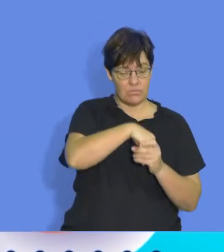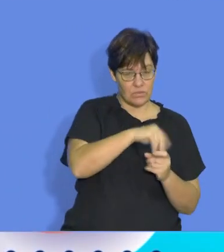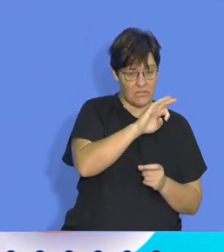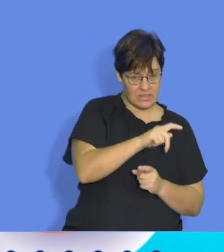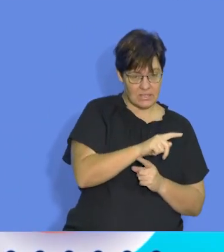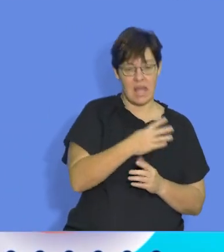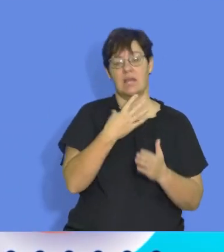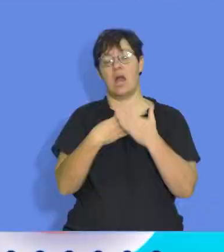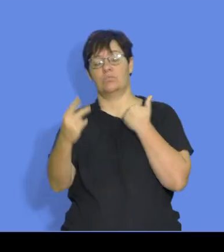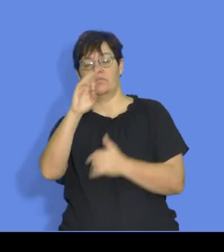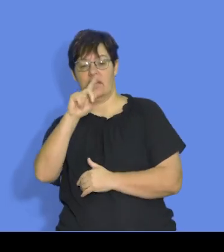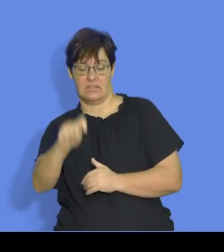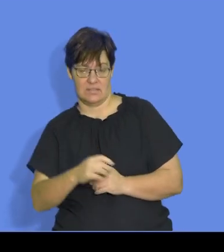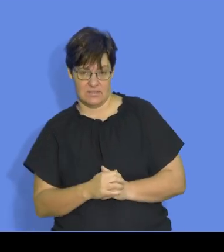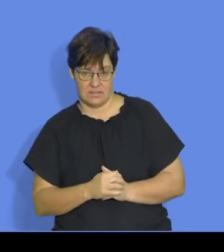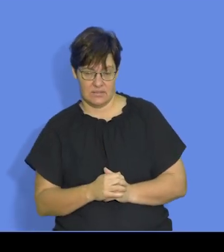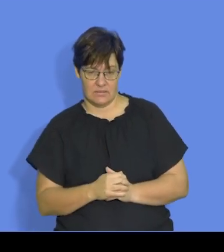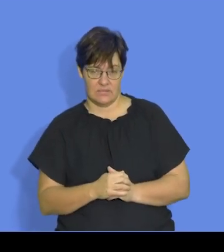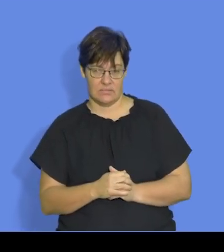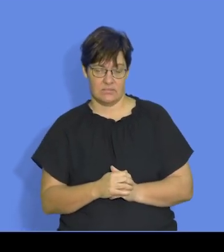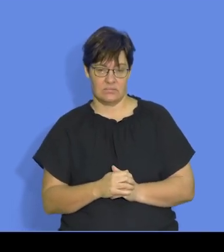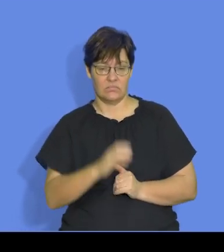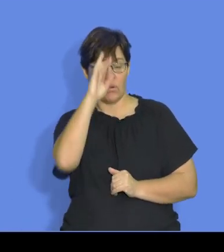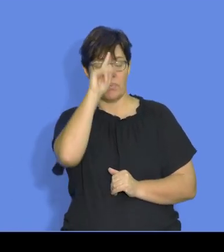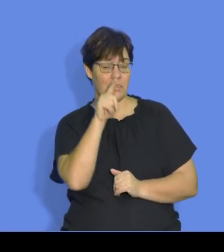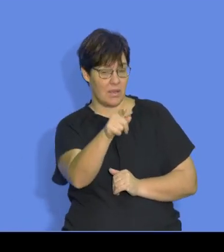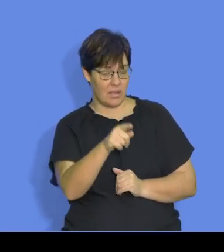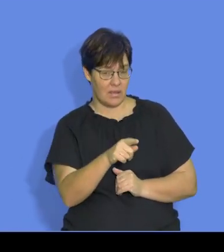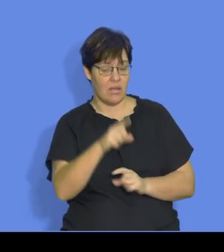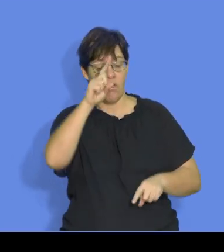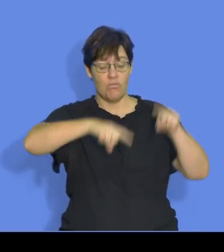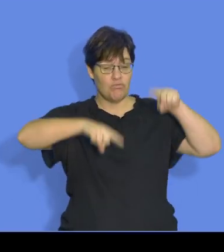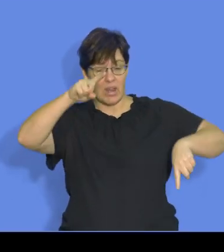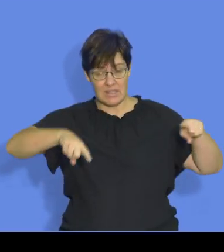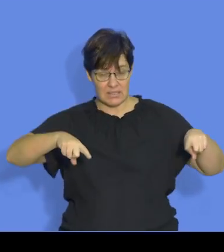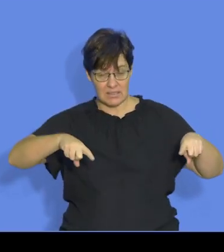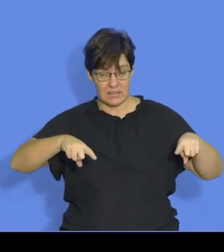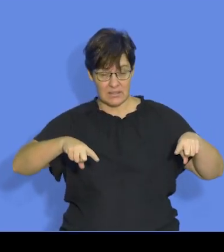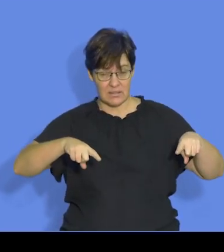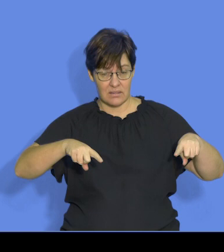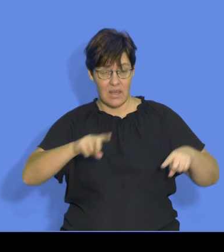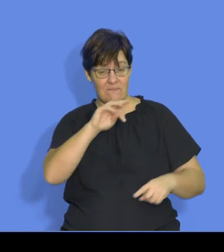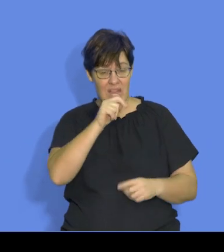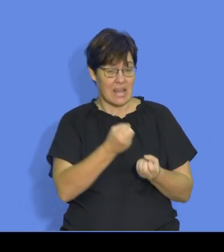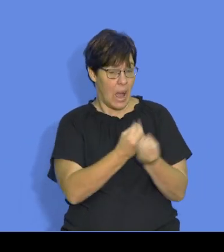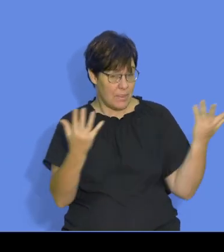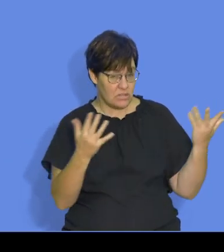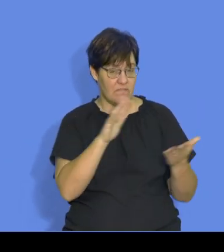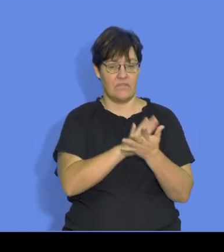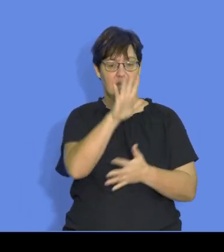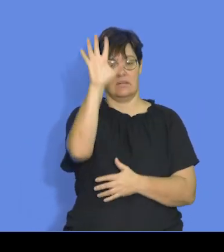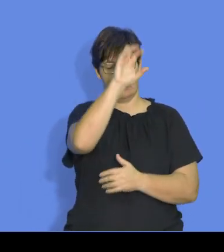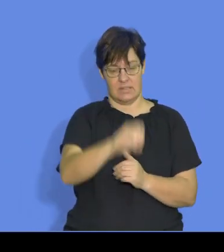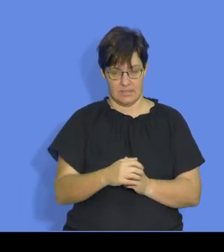output VAT. Remember we said the rate or the standard rate is currently 15%.